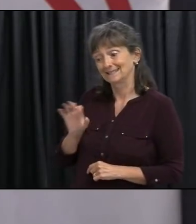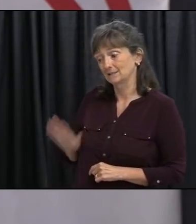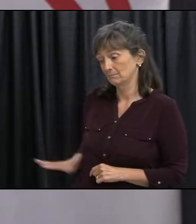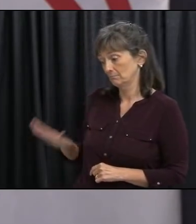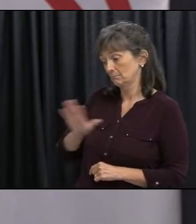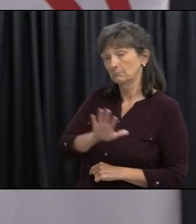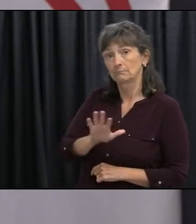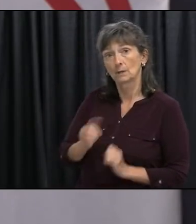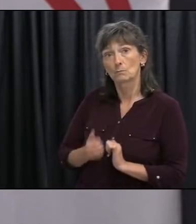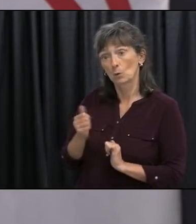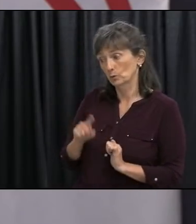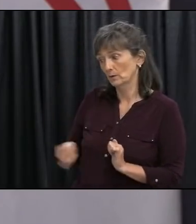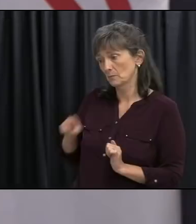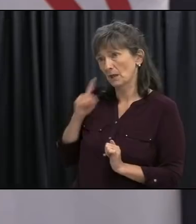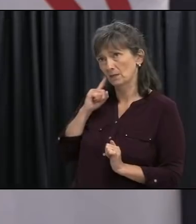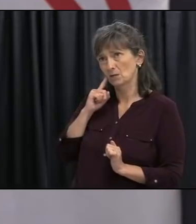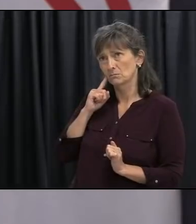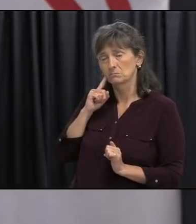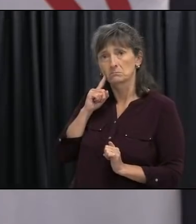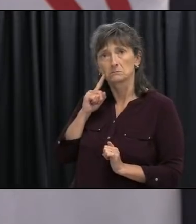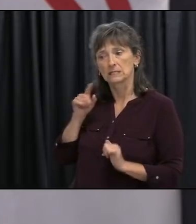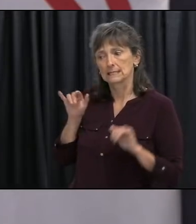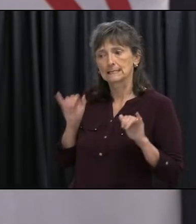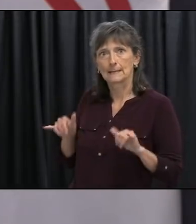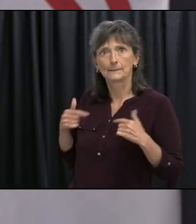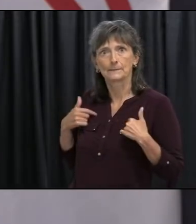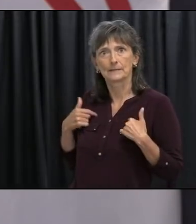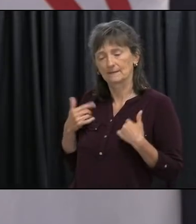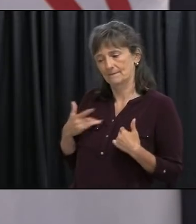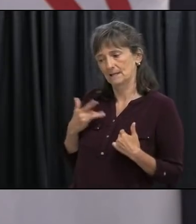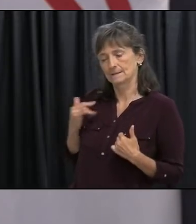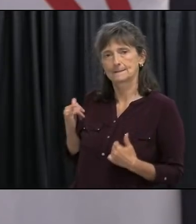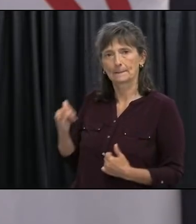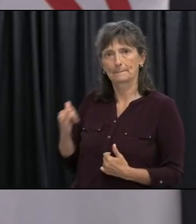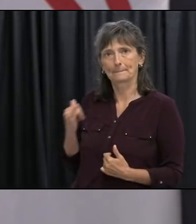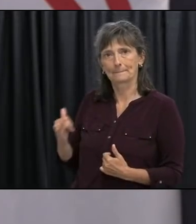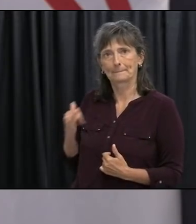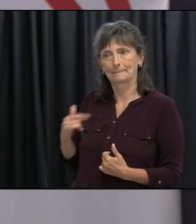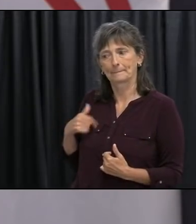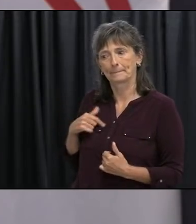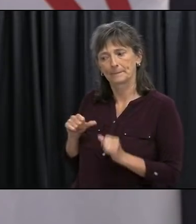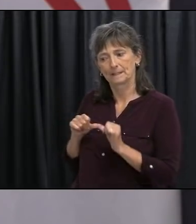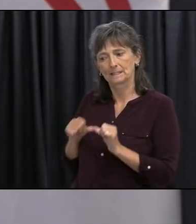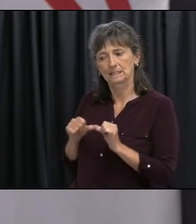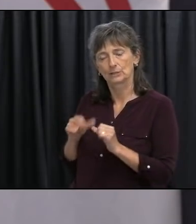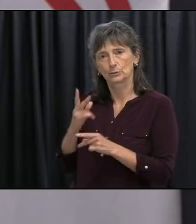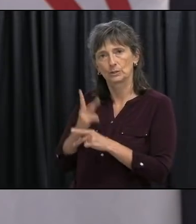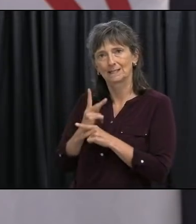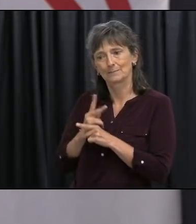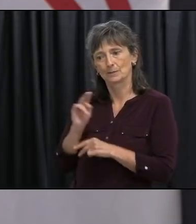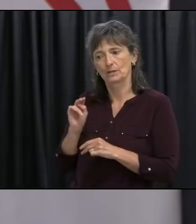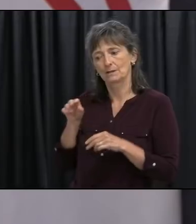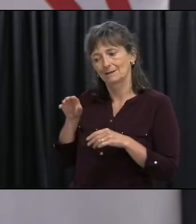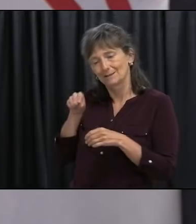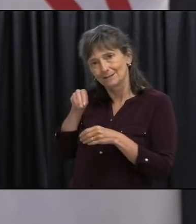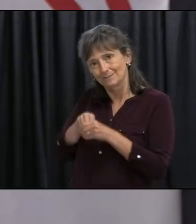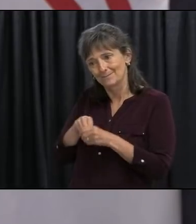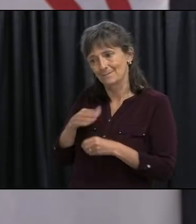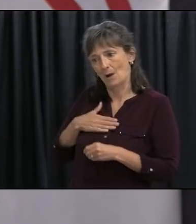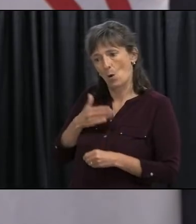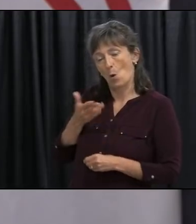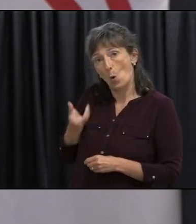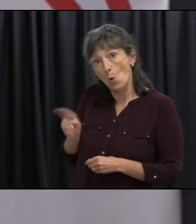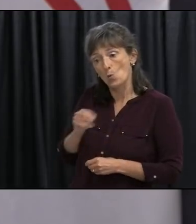them, and most of them, I would say, if not all of them, are in the same spot that I am in, is that we must continue to make sure we keep our residents safe. When we